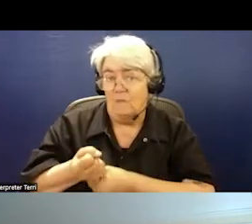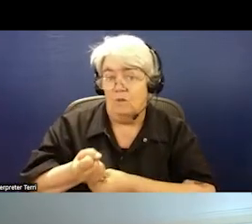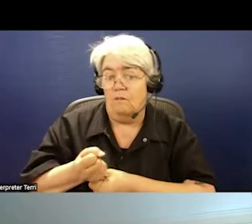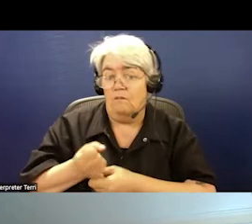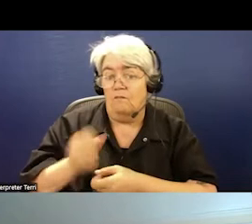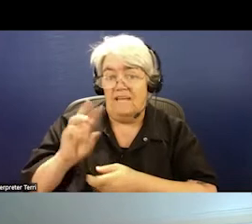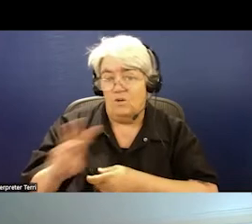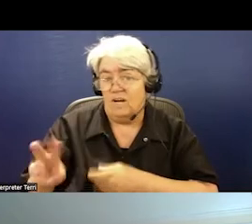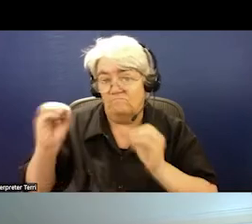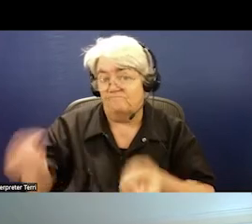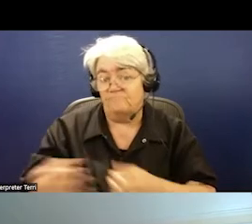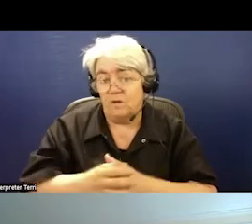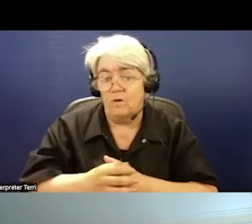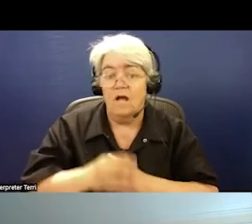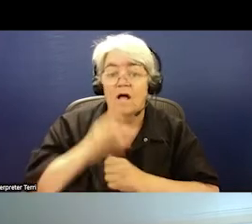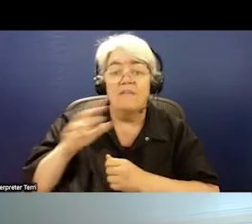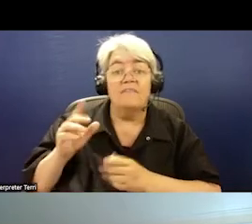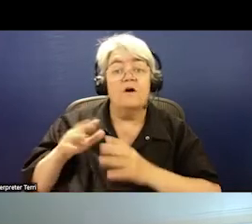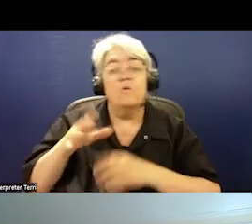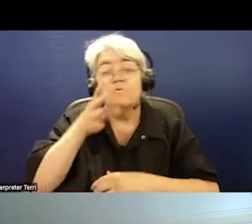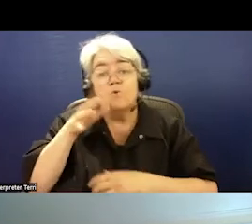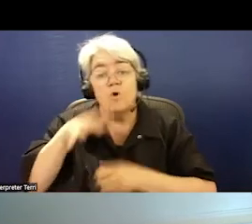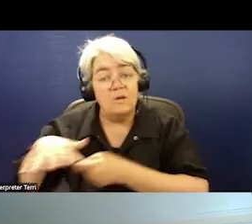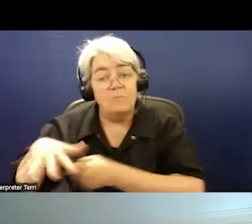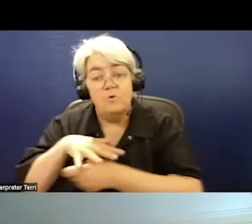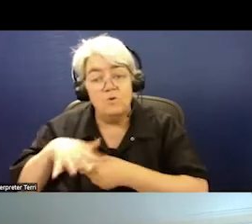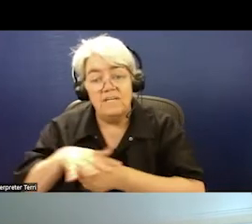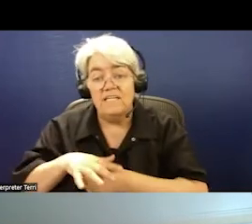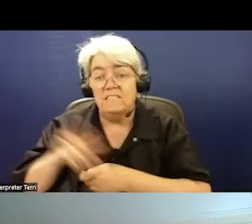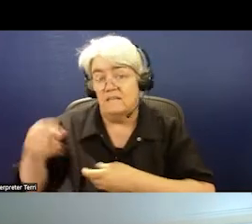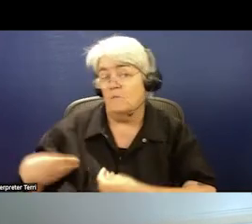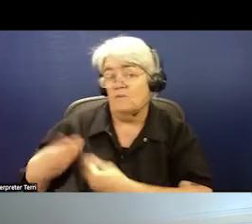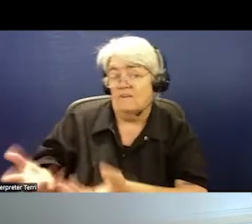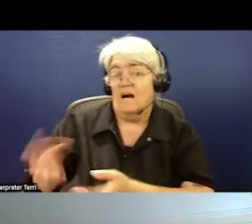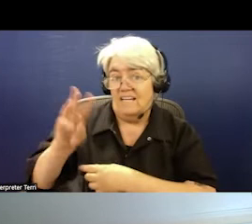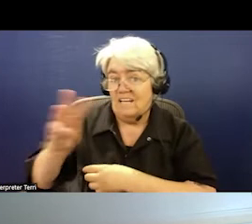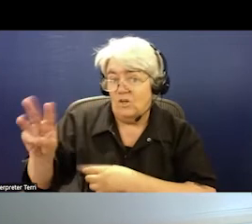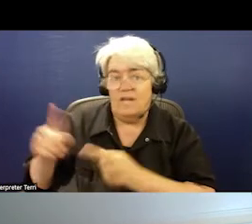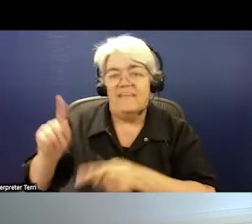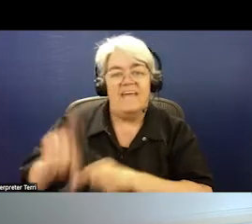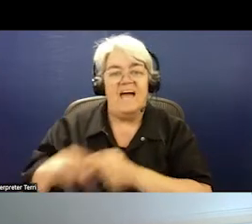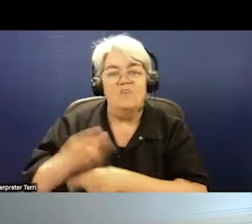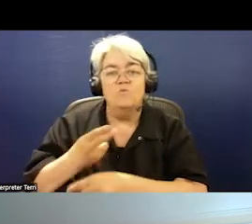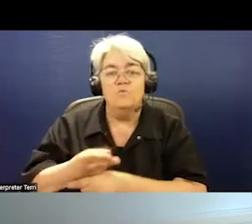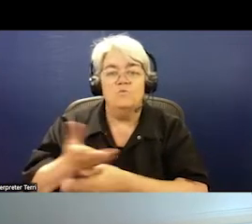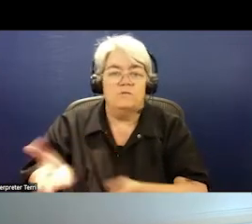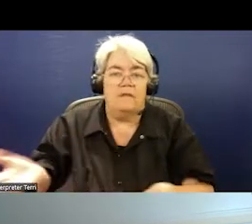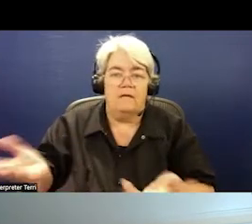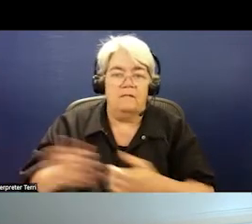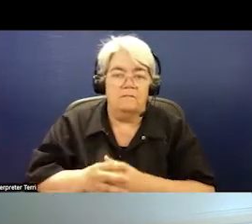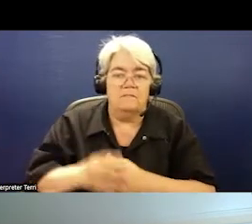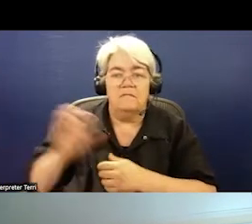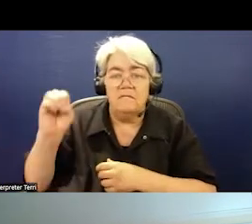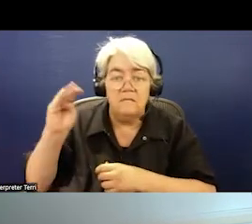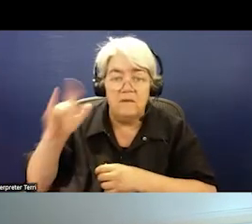homework. Our providers in the rural communities can't use tools that everybody else takes for granted.